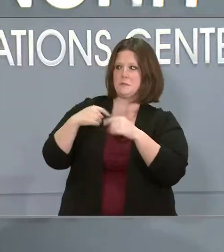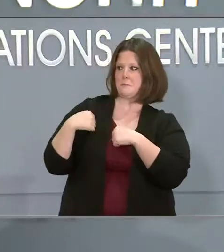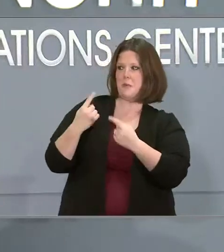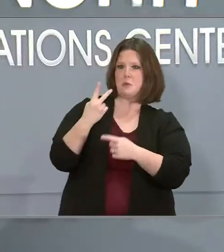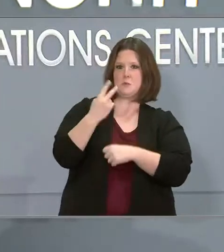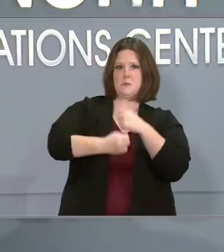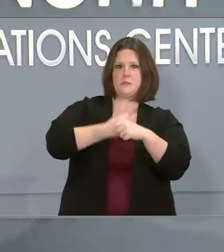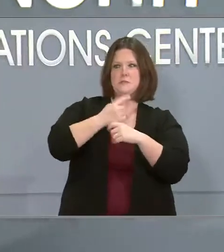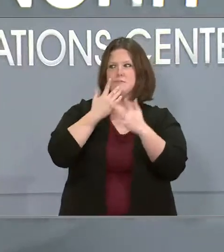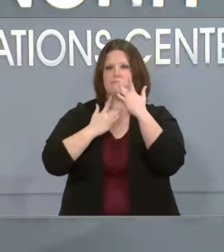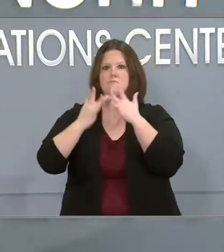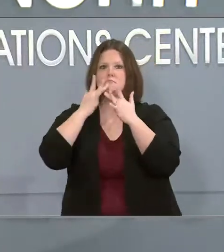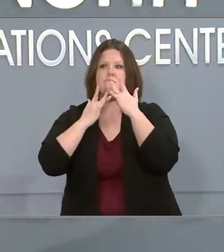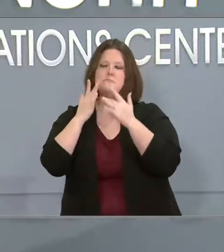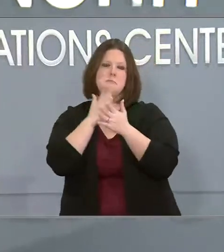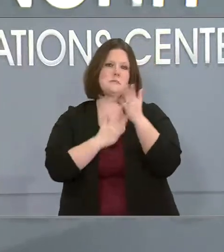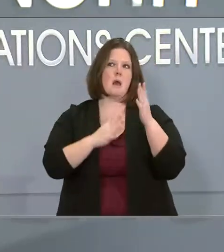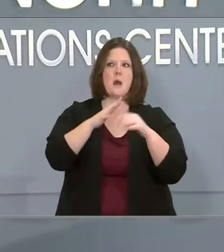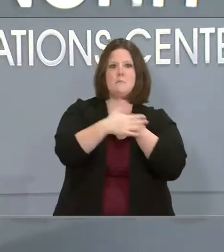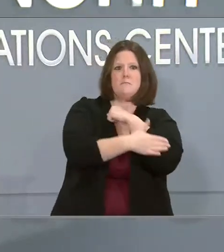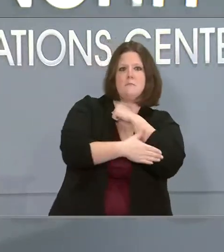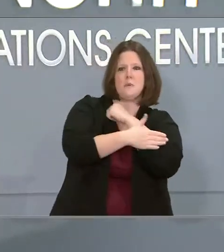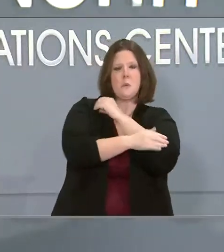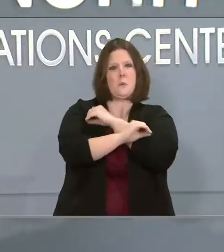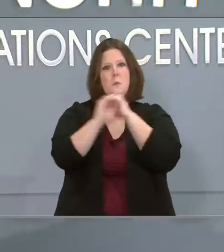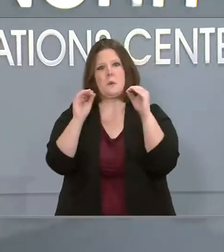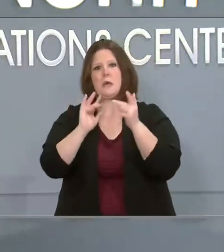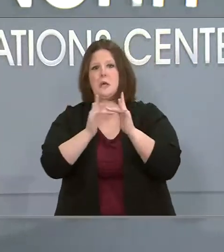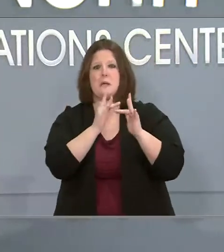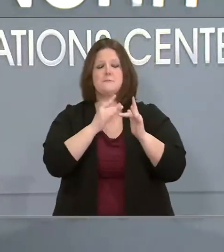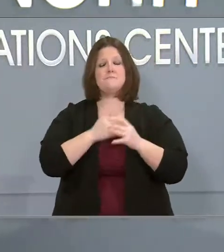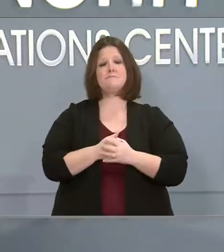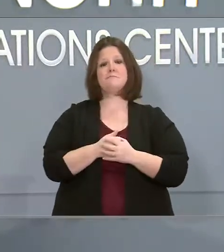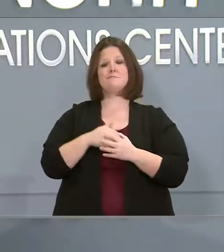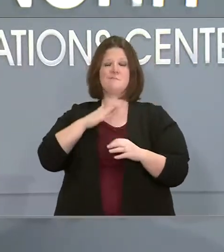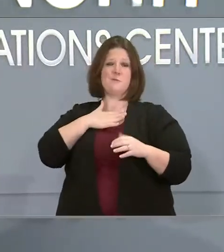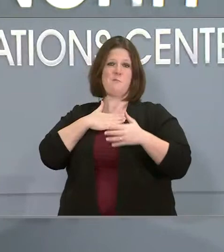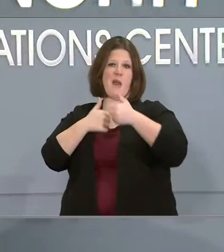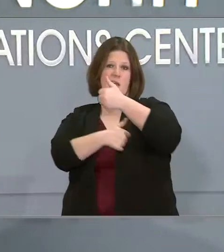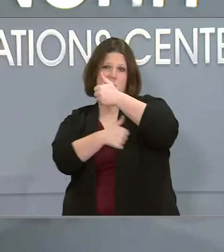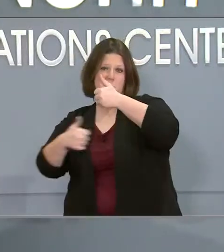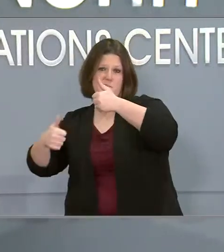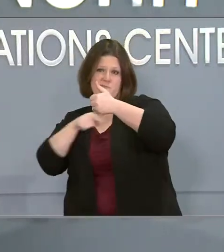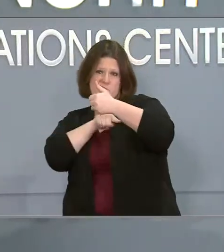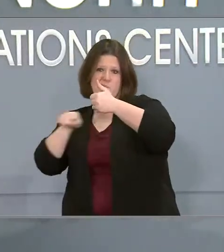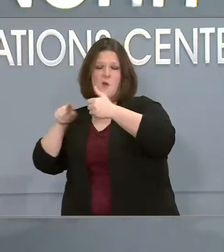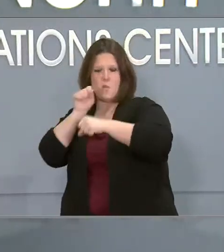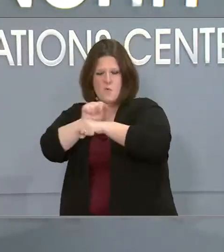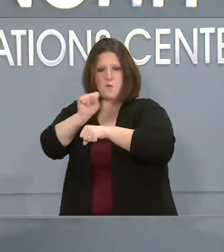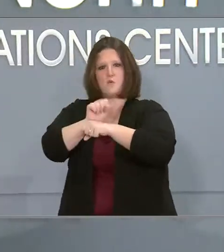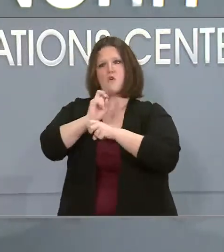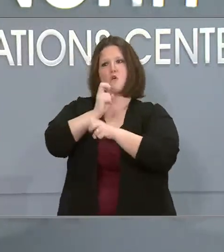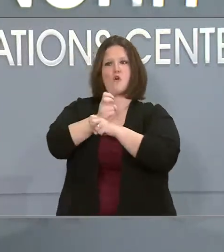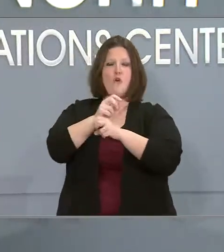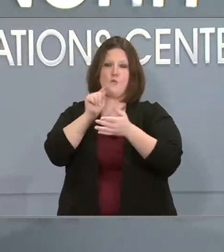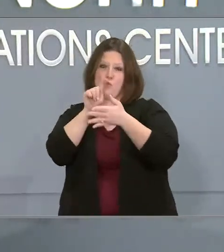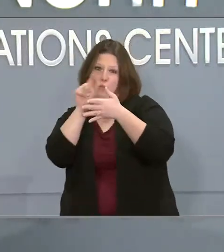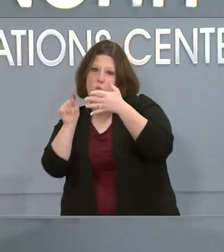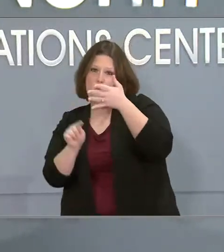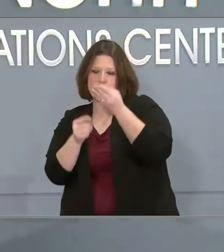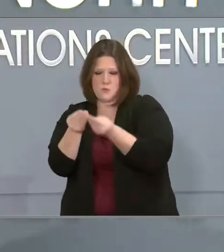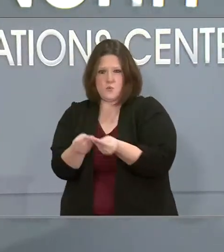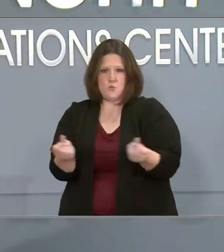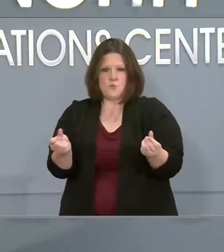years. My administration is working hard to implement these solutions, and I look forward to the efficient